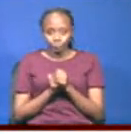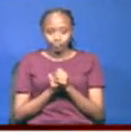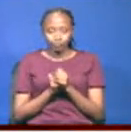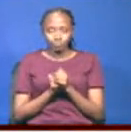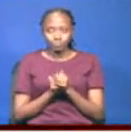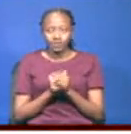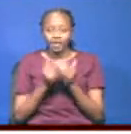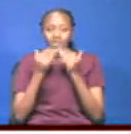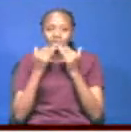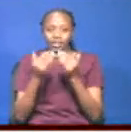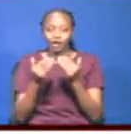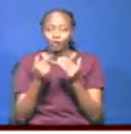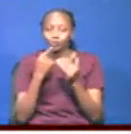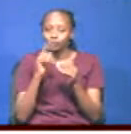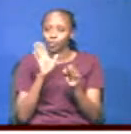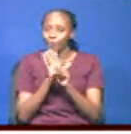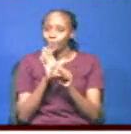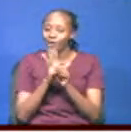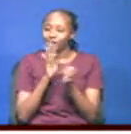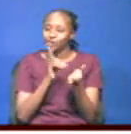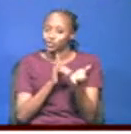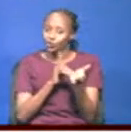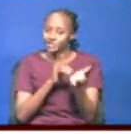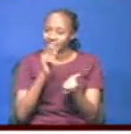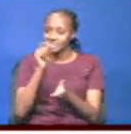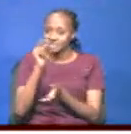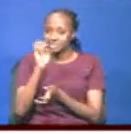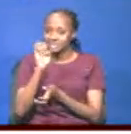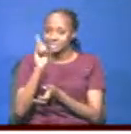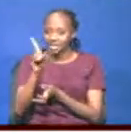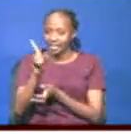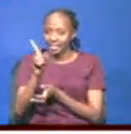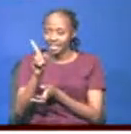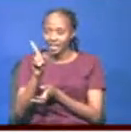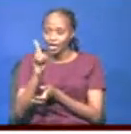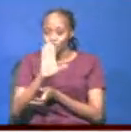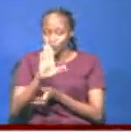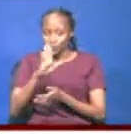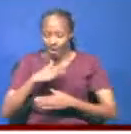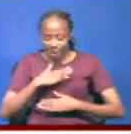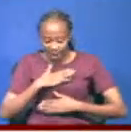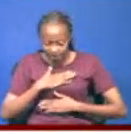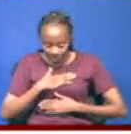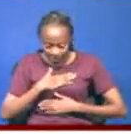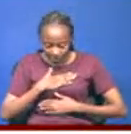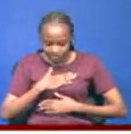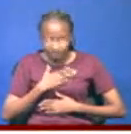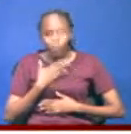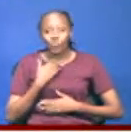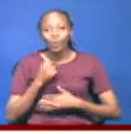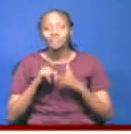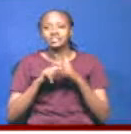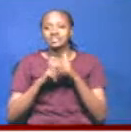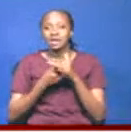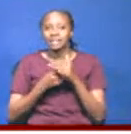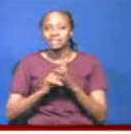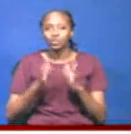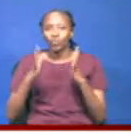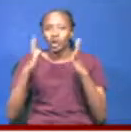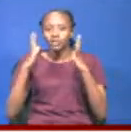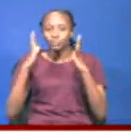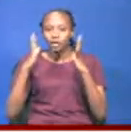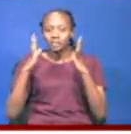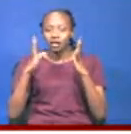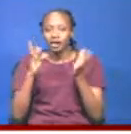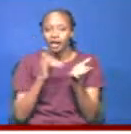Thank you very much, Dr. Tedros. Your Excellency, may I begin by congratulating Dr.